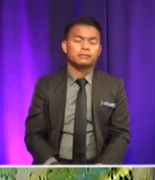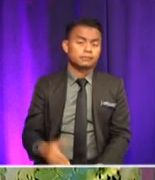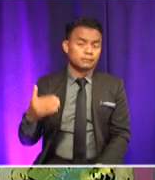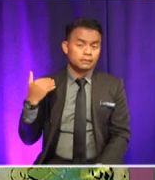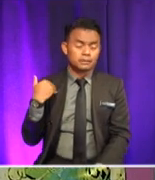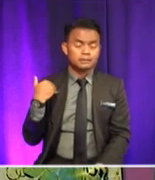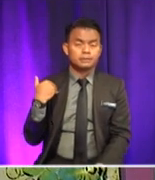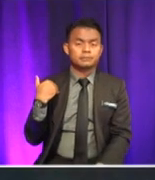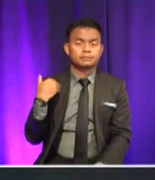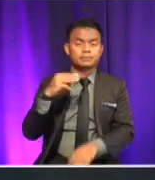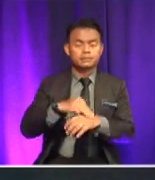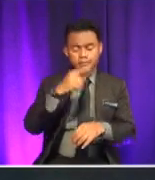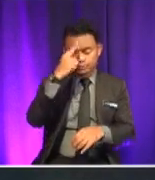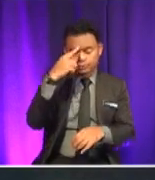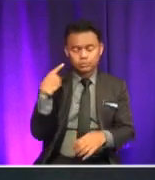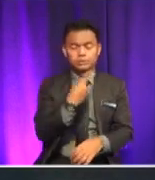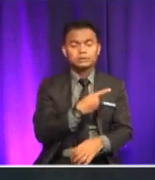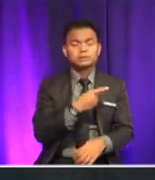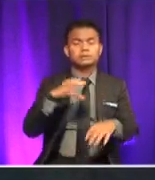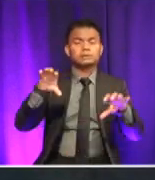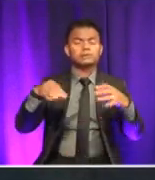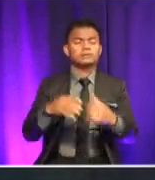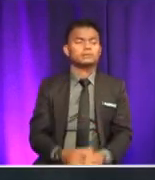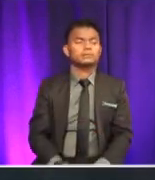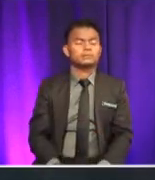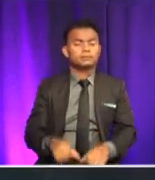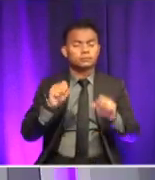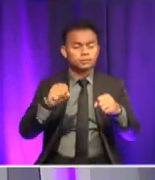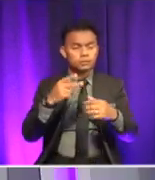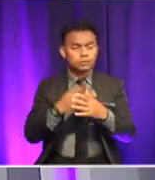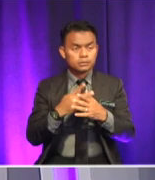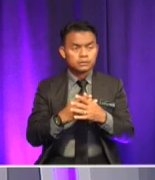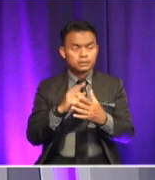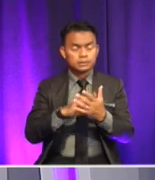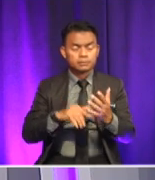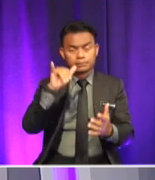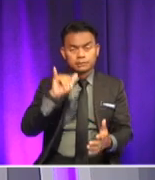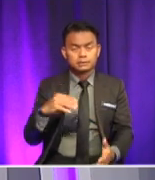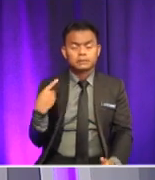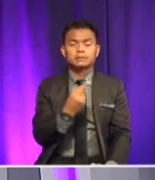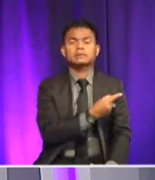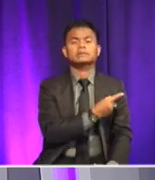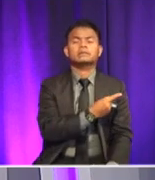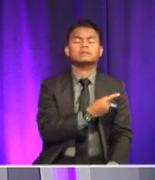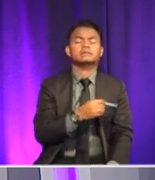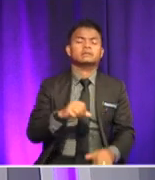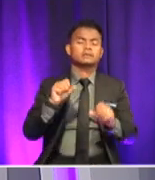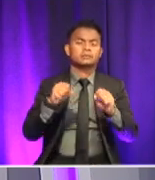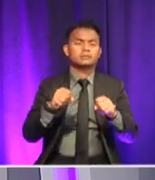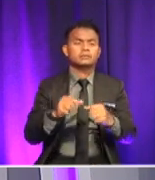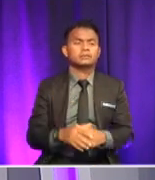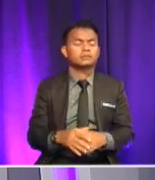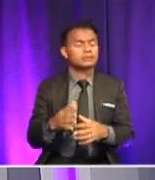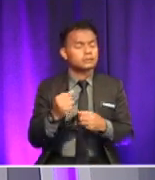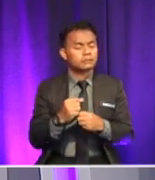Okay, 25 minutes. And also, Miss Hanin, could you share with us maybe like, as we have come to the end of today's episode, maybe you'd like to share with us a